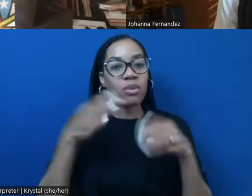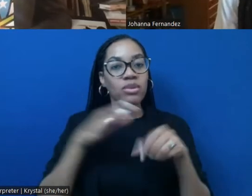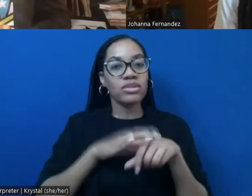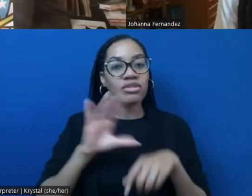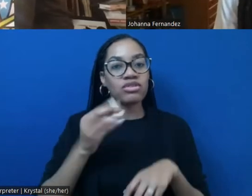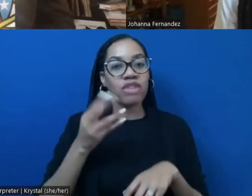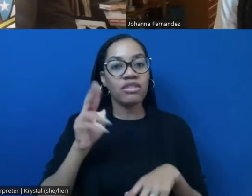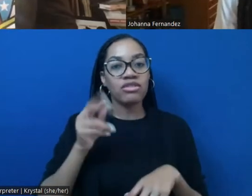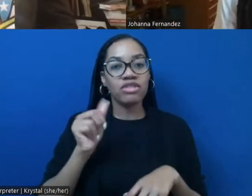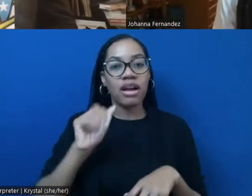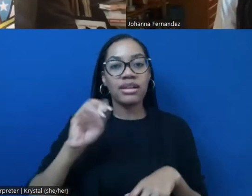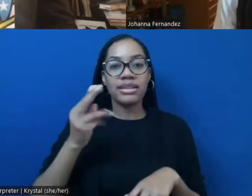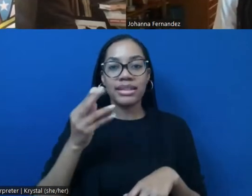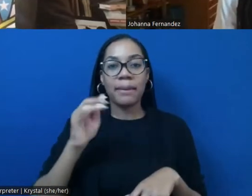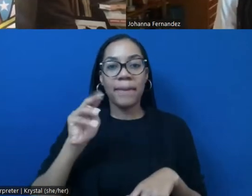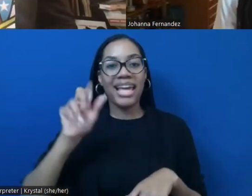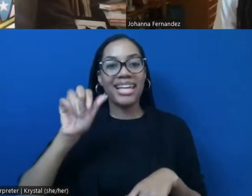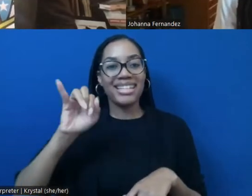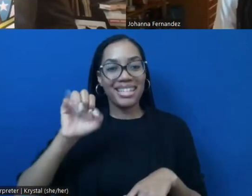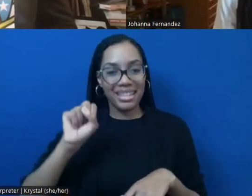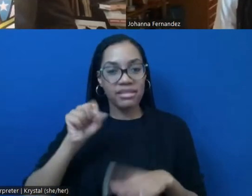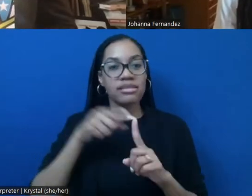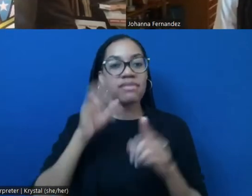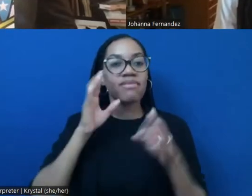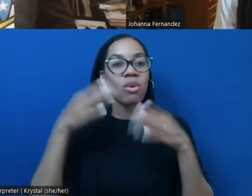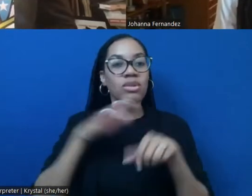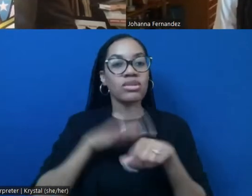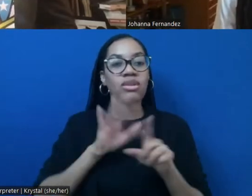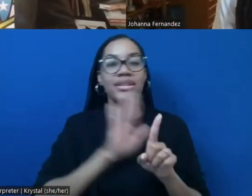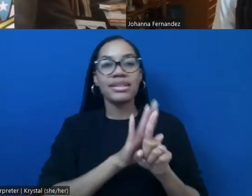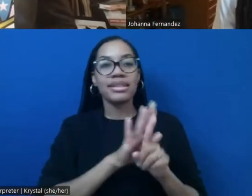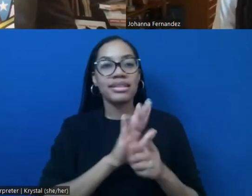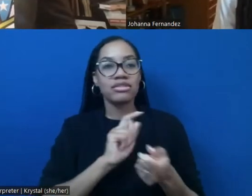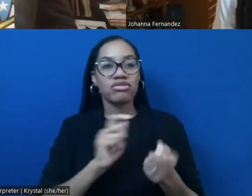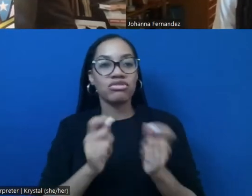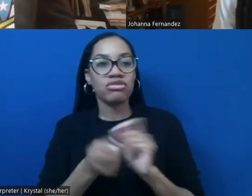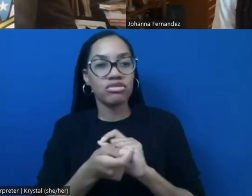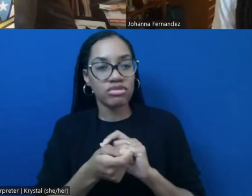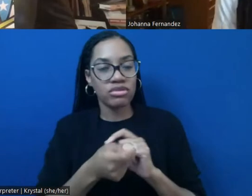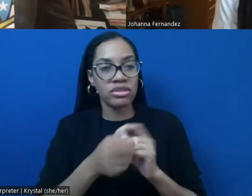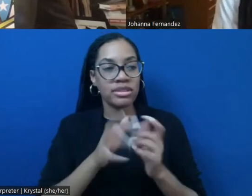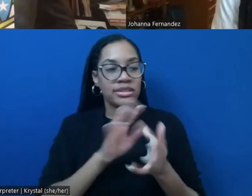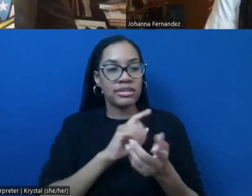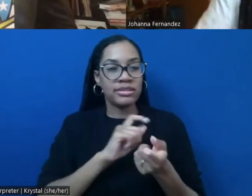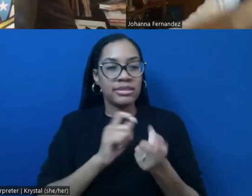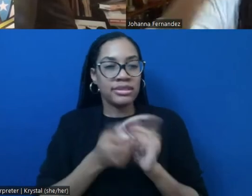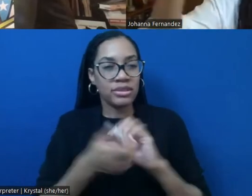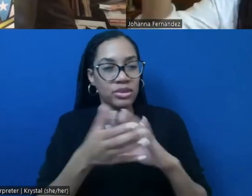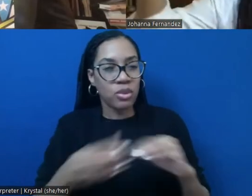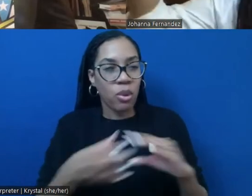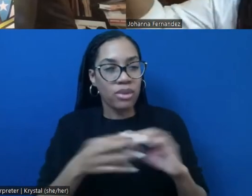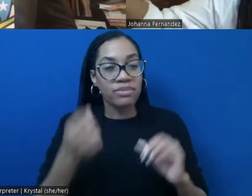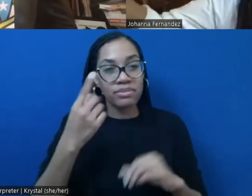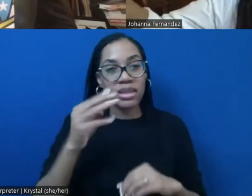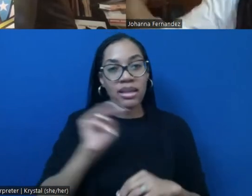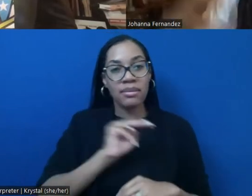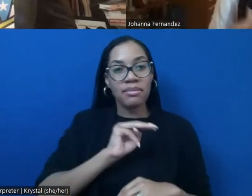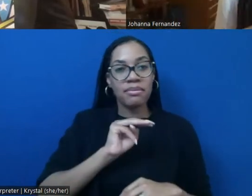of transformation is not unlike that of Malcolm X's transformation from petty criminal